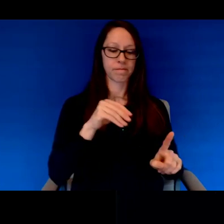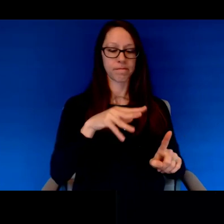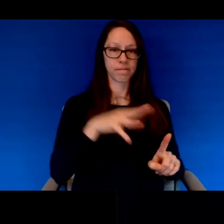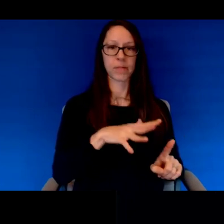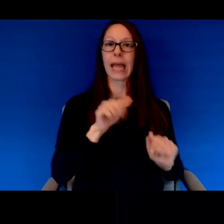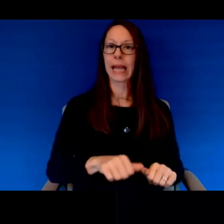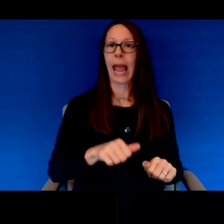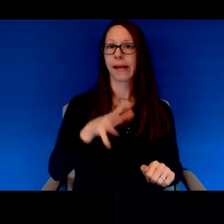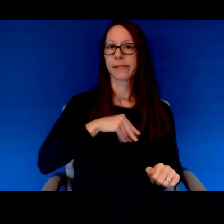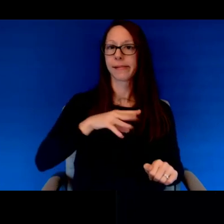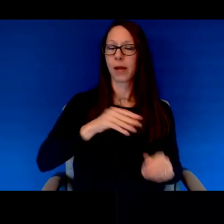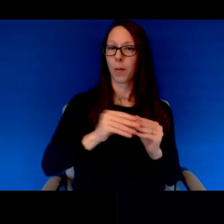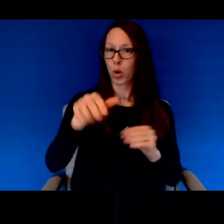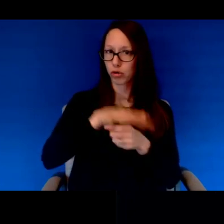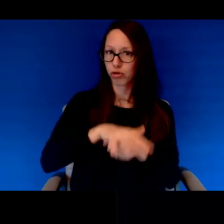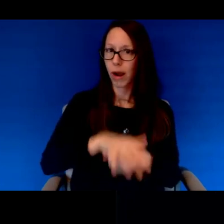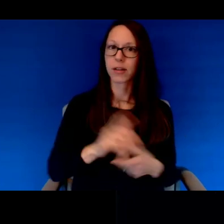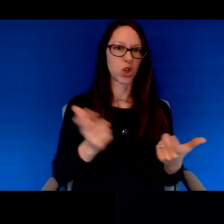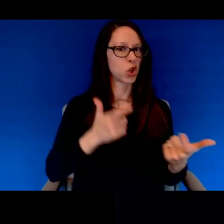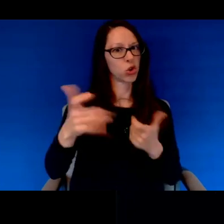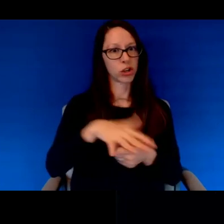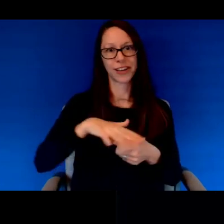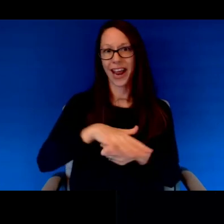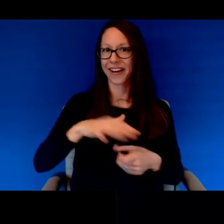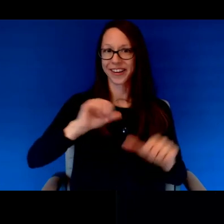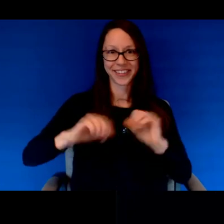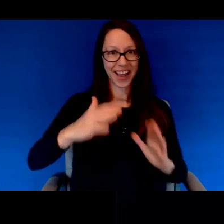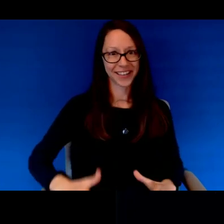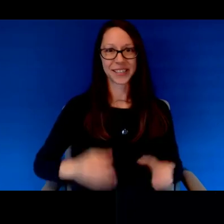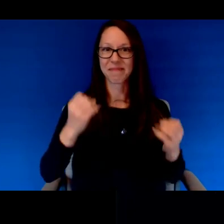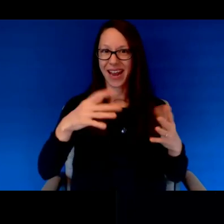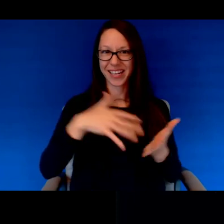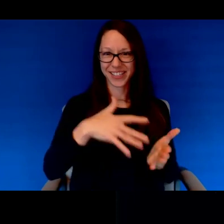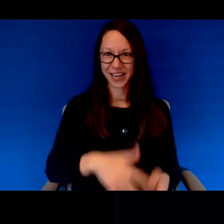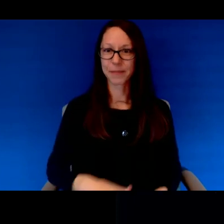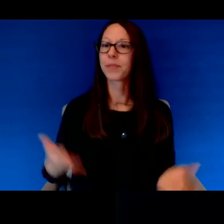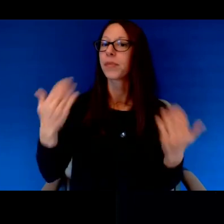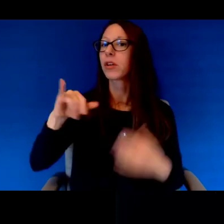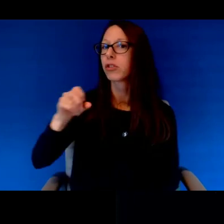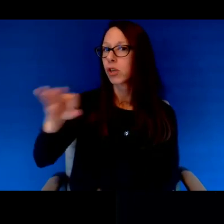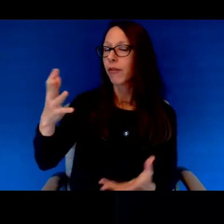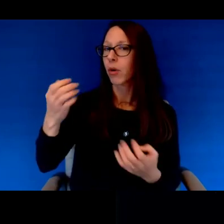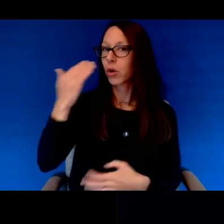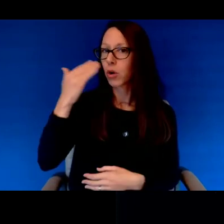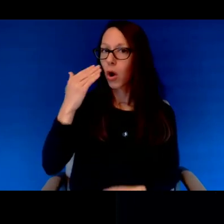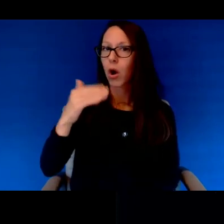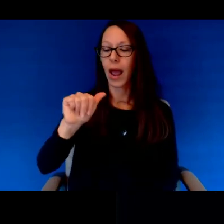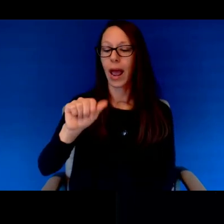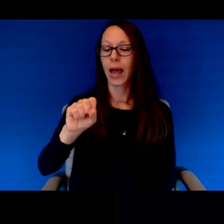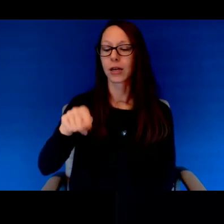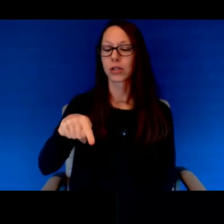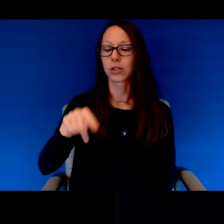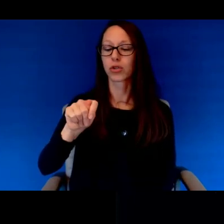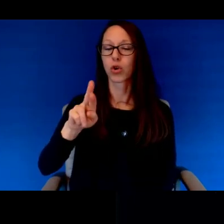areas of science that are being studied by lots of scientists. Very cool. Jeff would like to know, do astronauts on the ISS get to eat